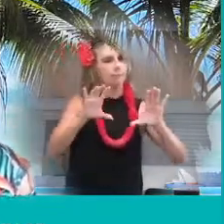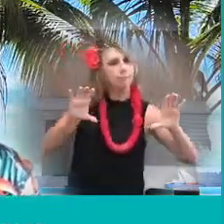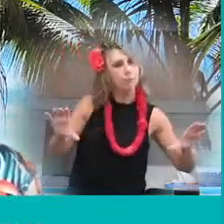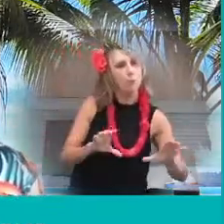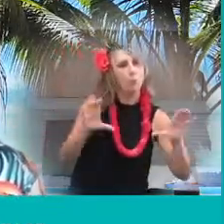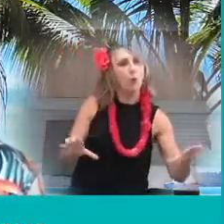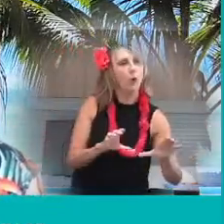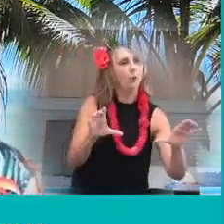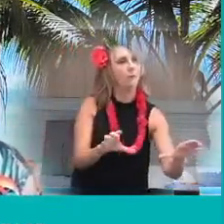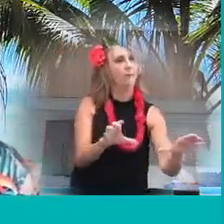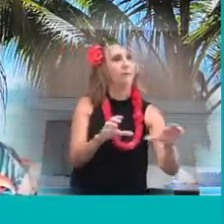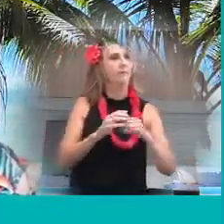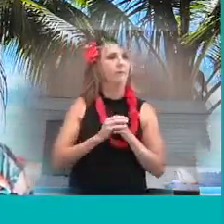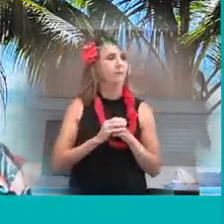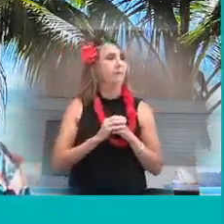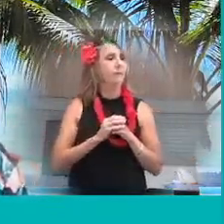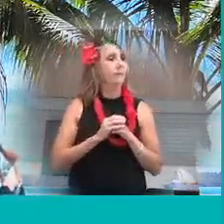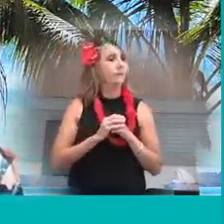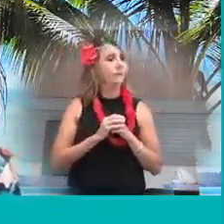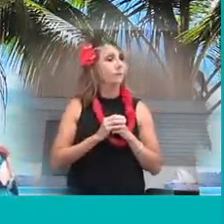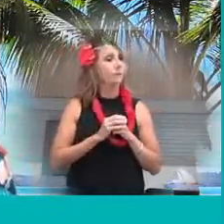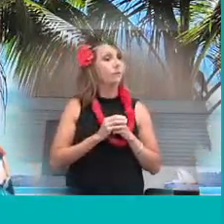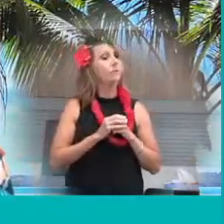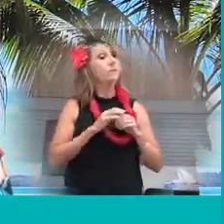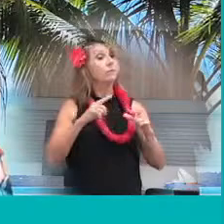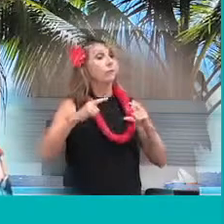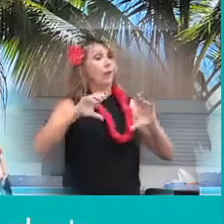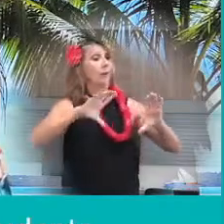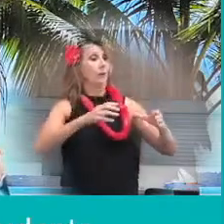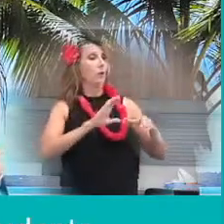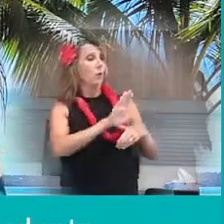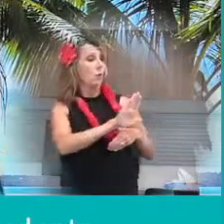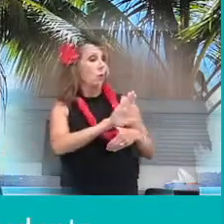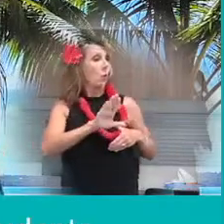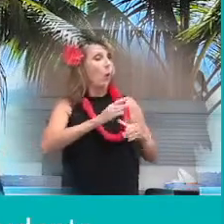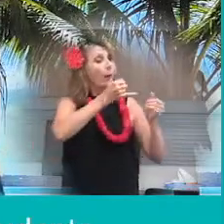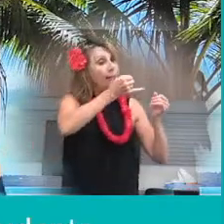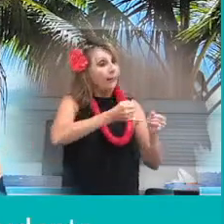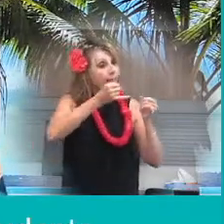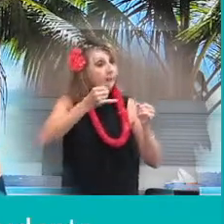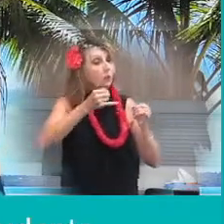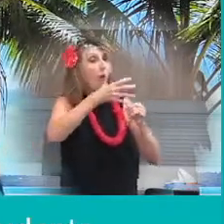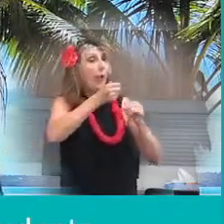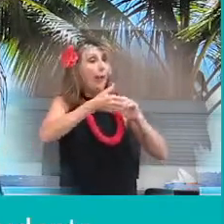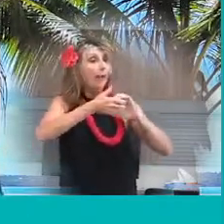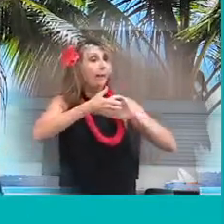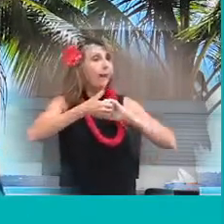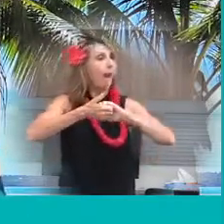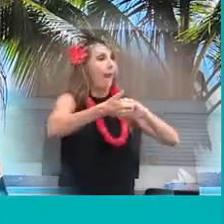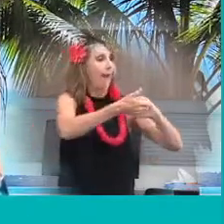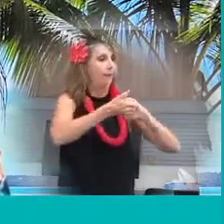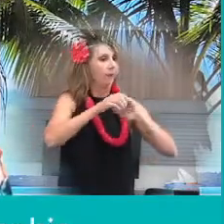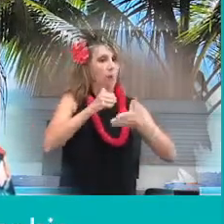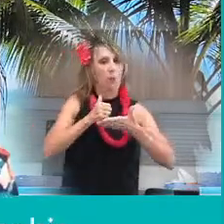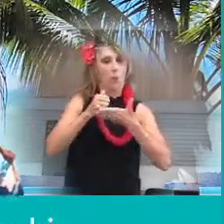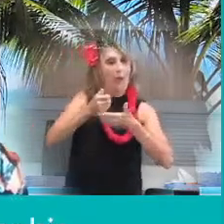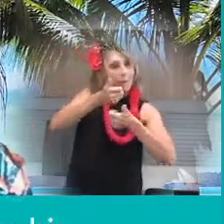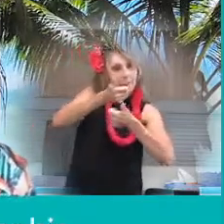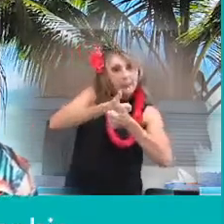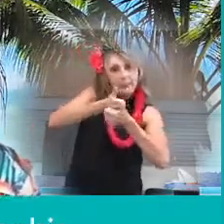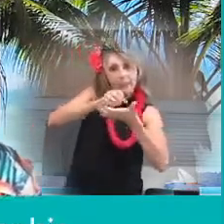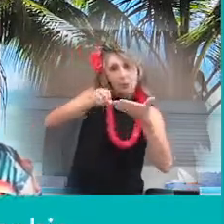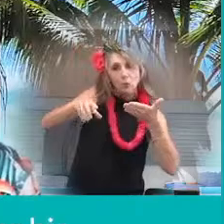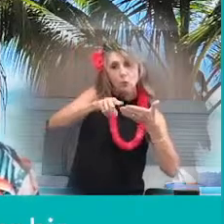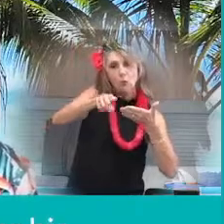Through your individual and your collective contributions, you've helped each one of our students come to develop his or